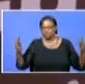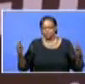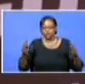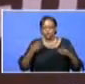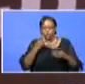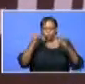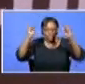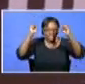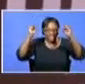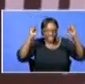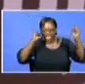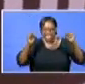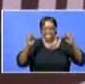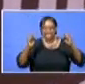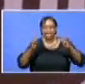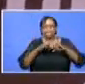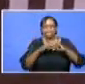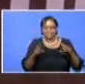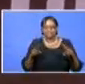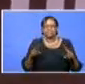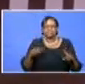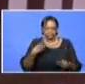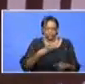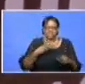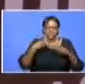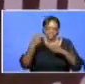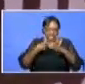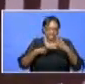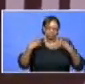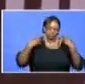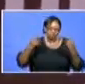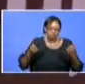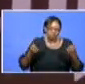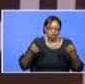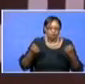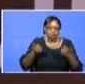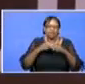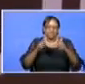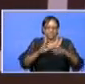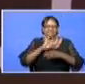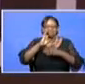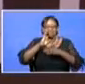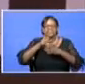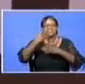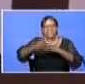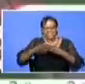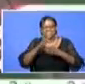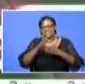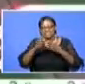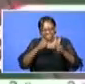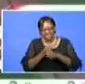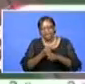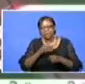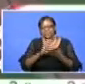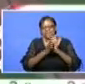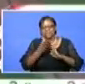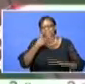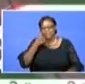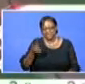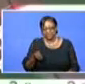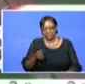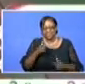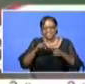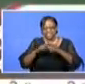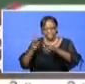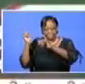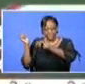was just after us. But you know what? We came out strong, and that's what matters. But next year, we're coming out hot. From the minor league baseball